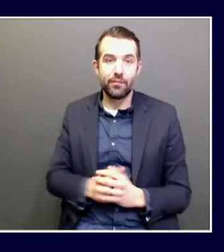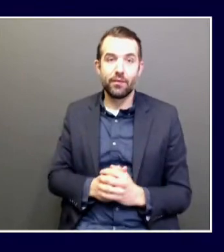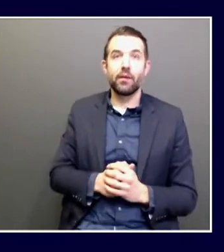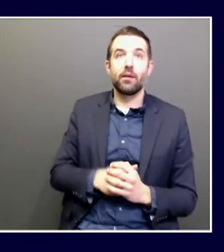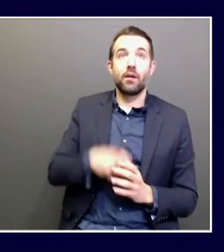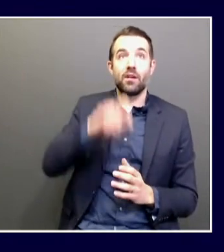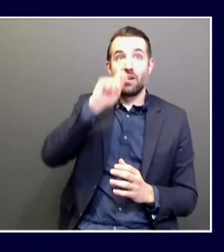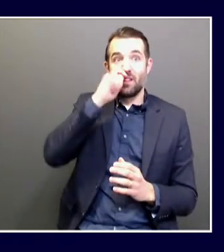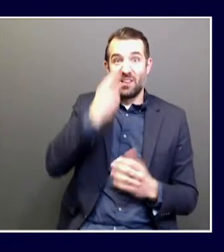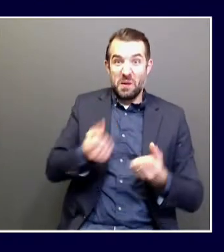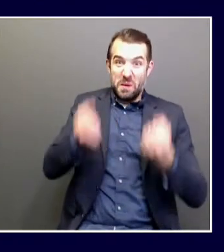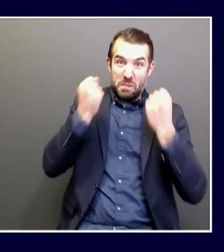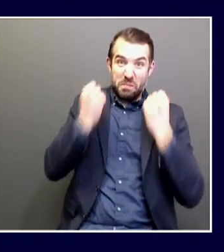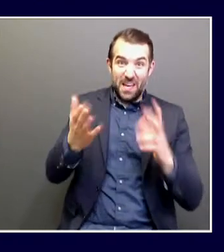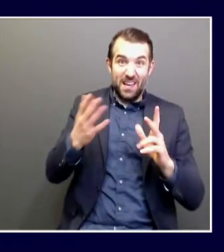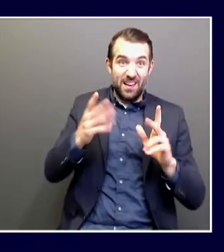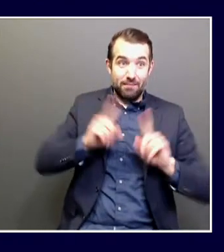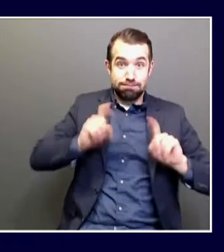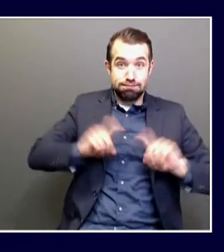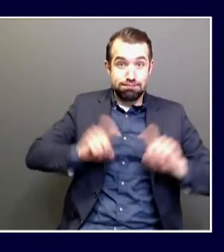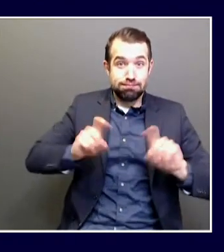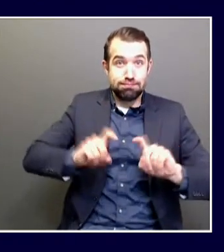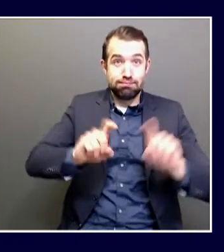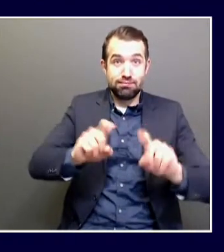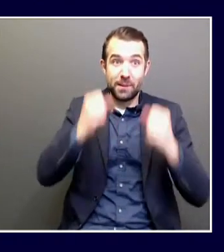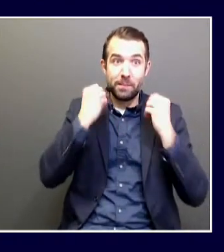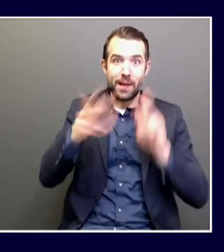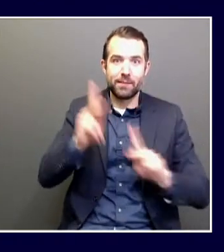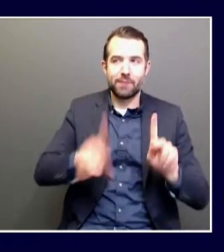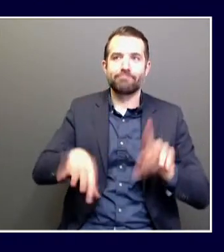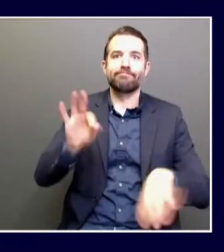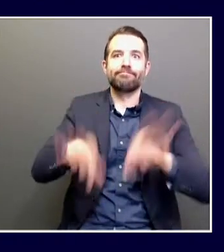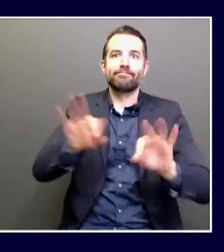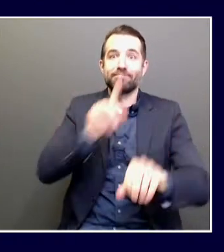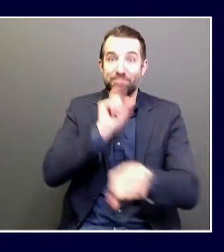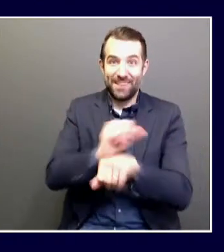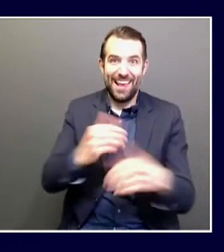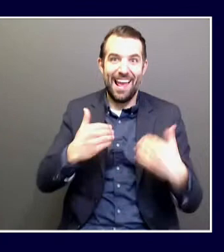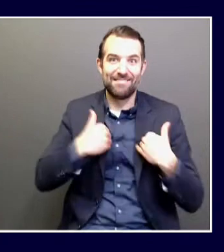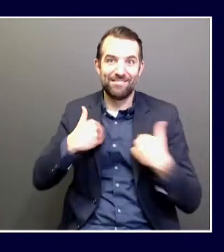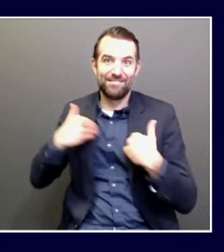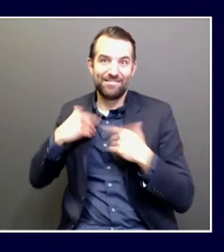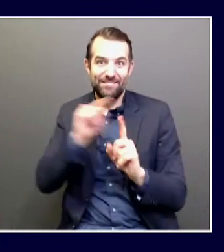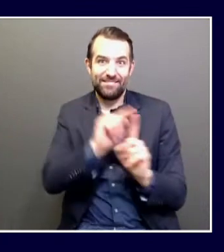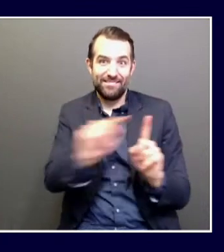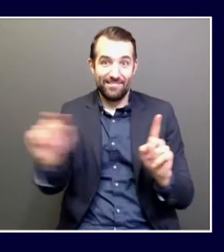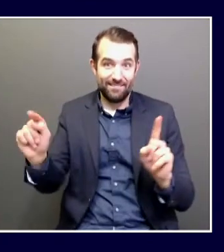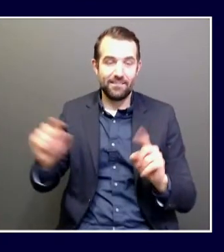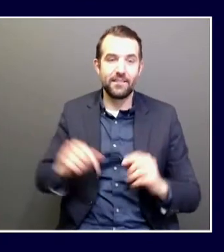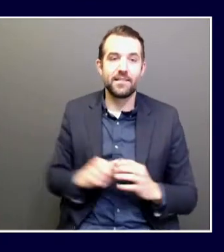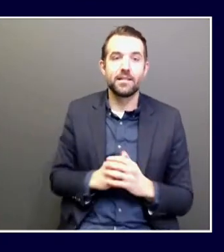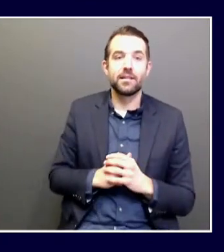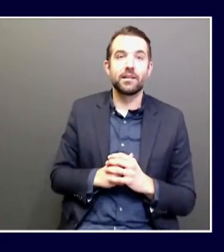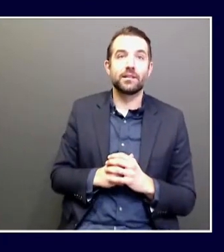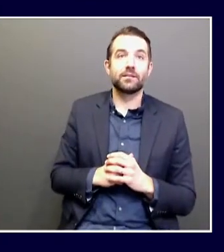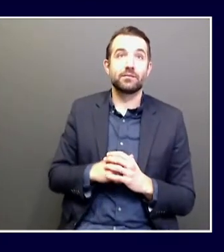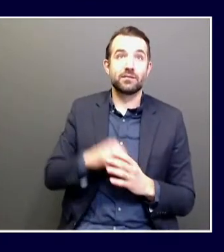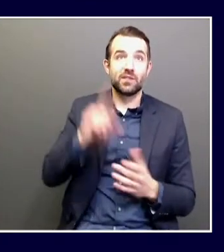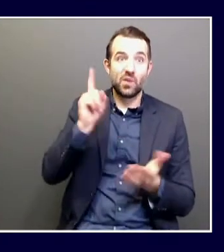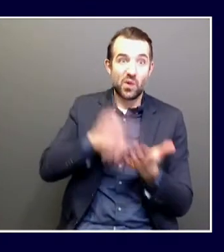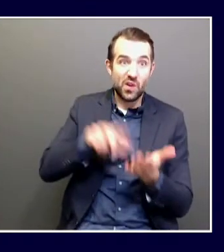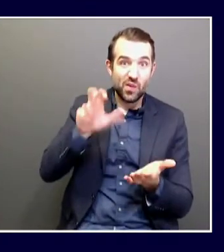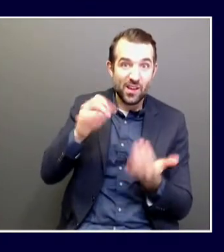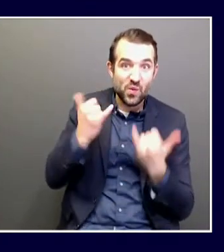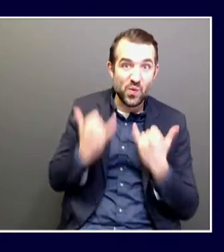Now, much of this increase in positive results on a daily basis is Omicron related. Although we are